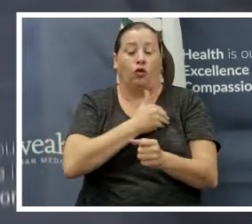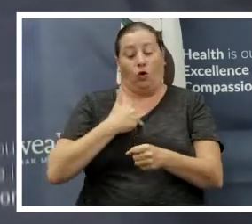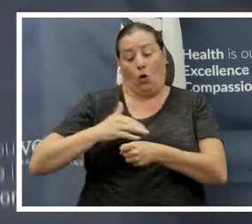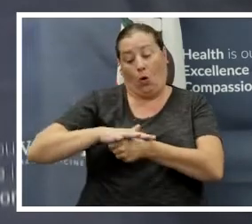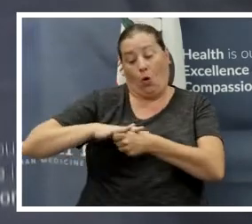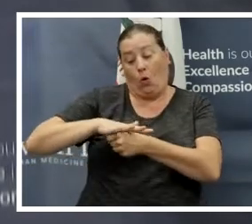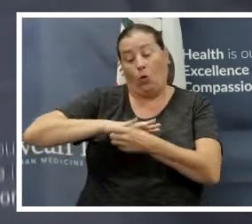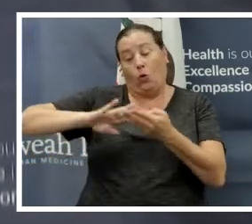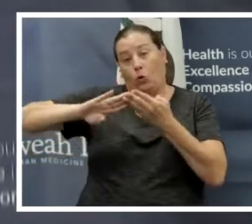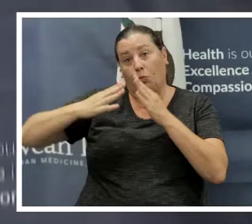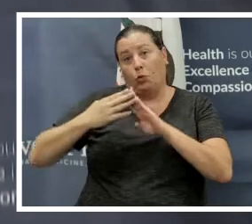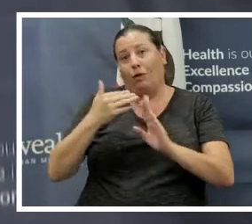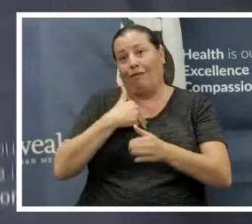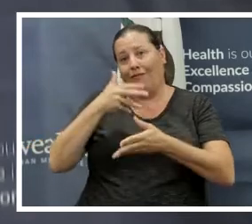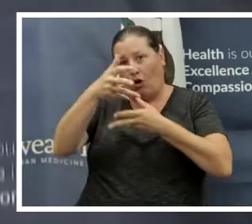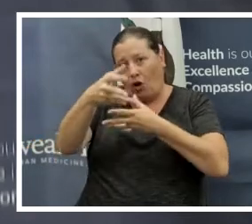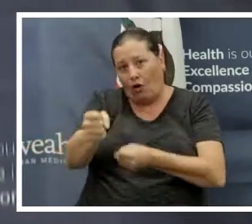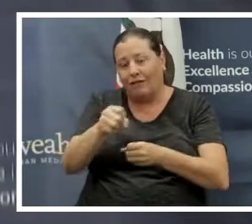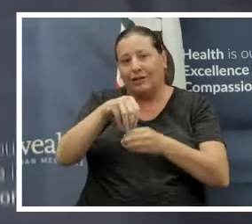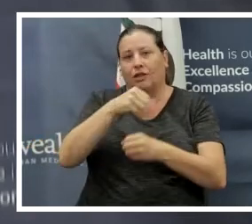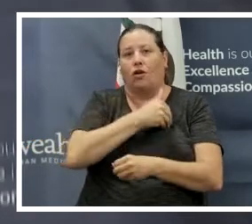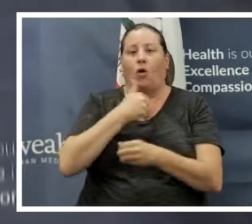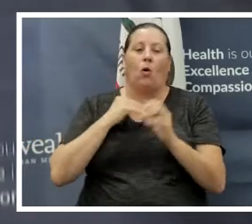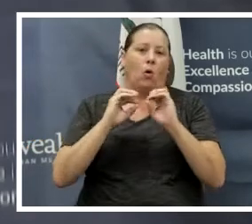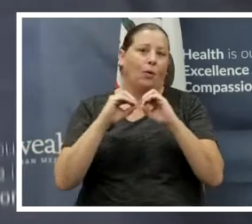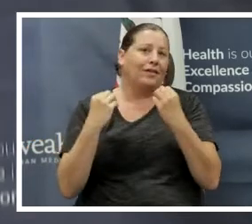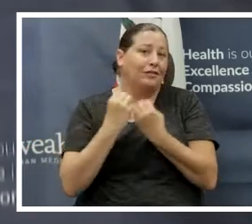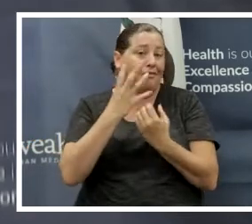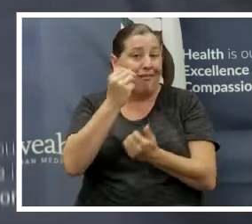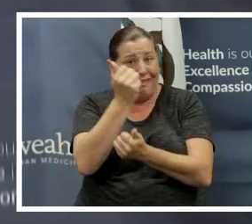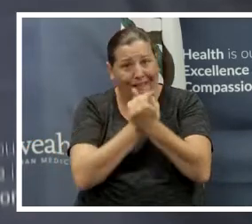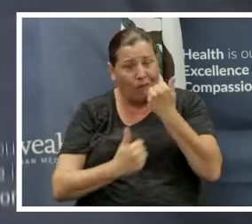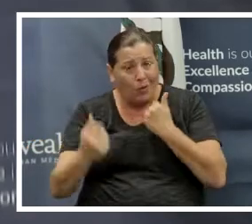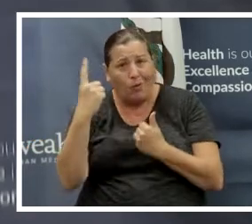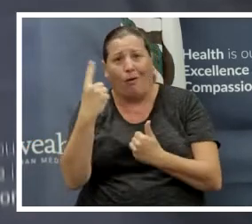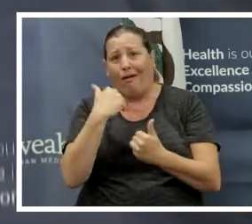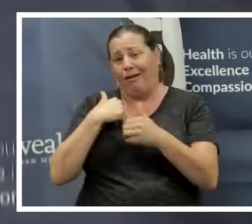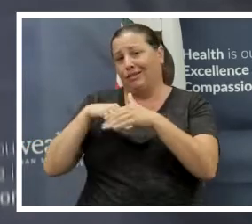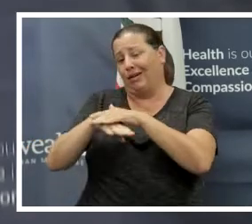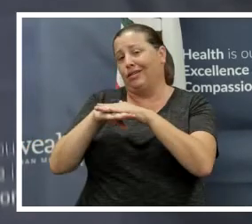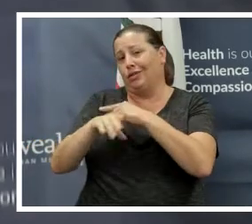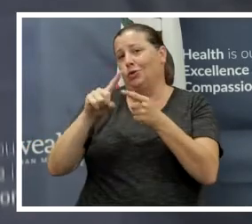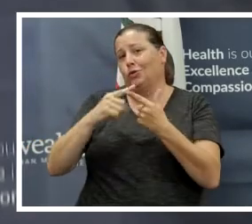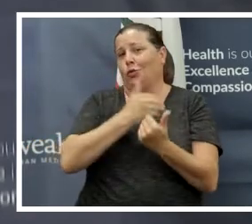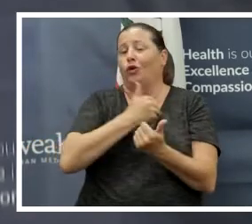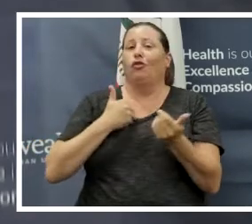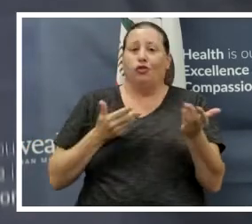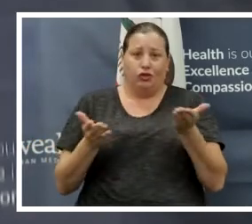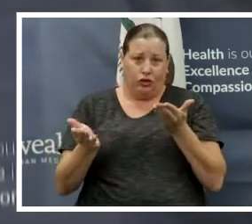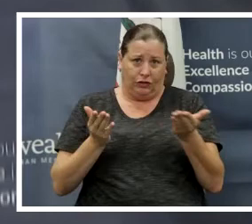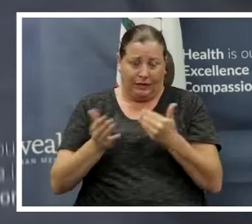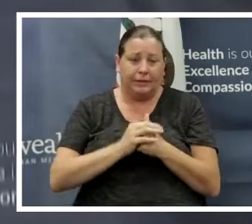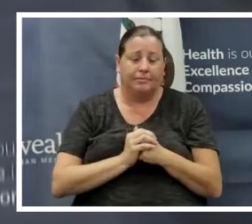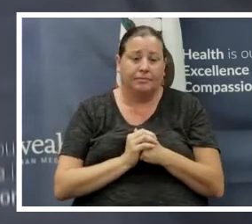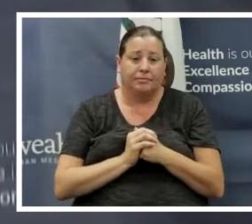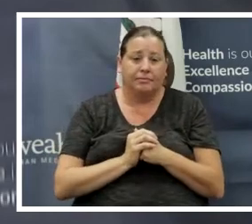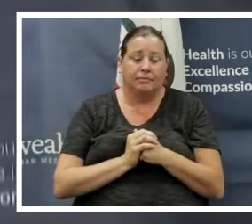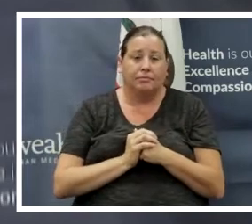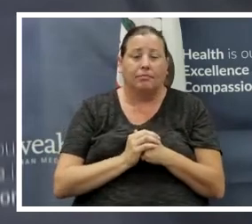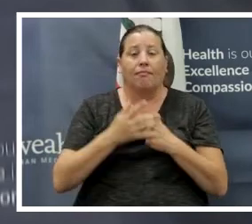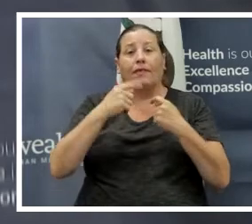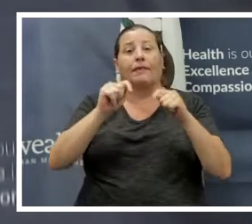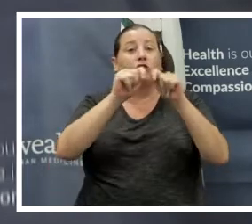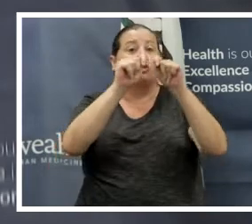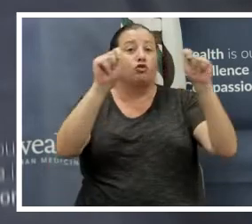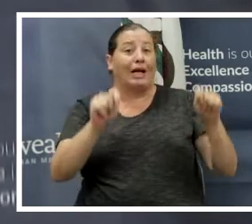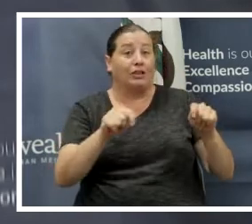has confidence in our organization and that everyone has access to our services. The transcript and